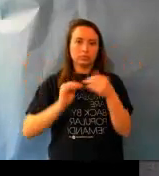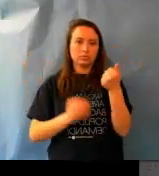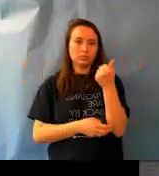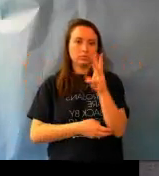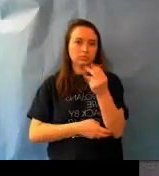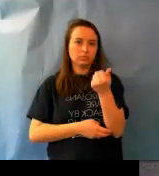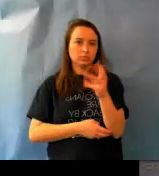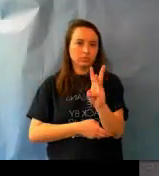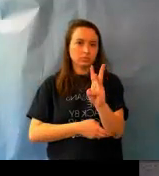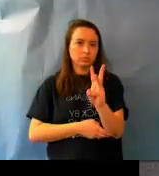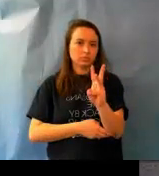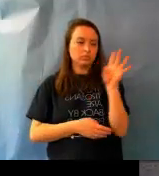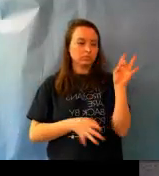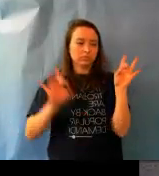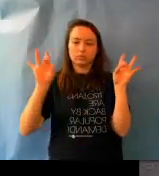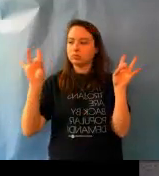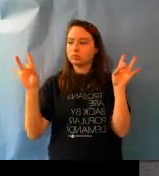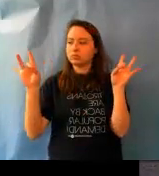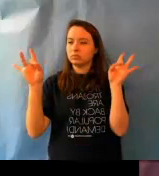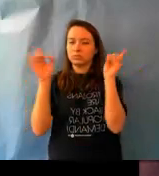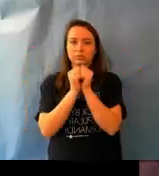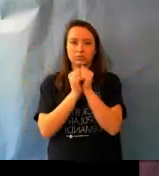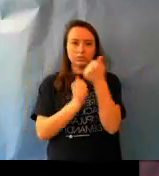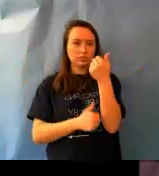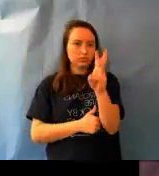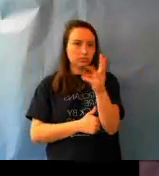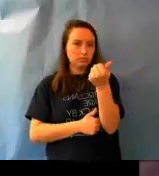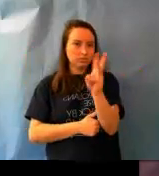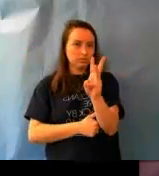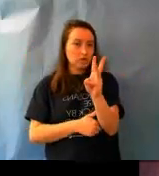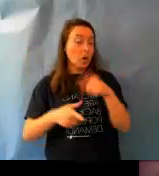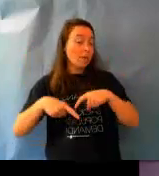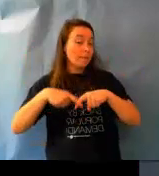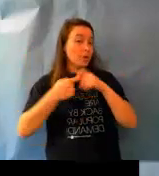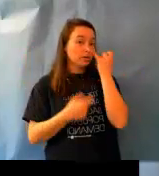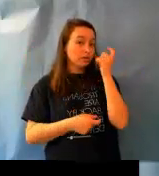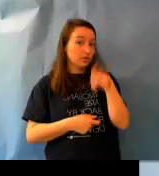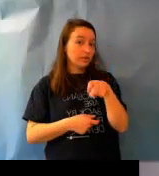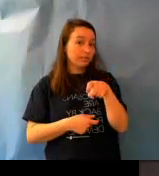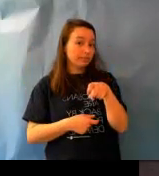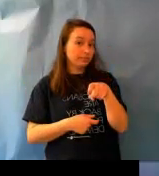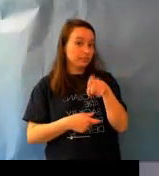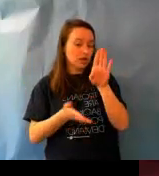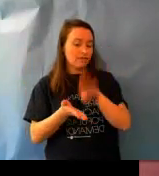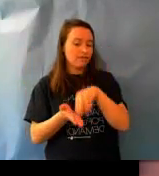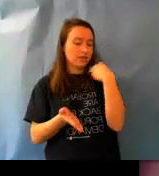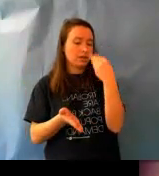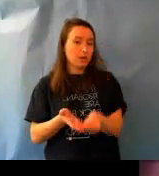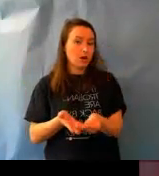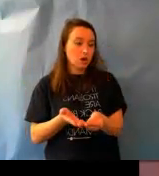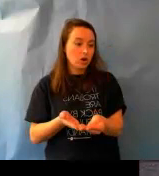up, pause this video so you can finish this page. When you're ready, flip it over, just like our reading